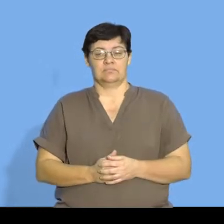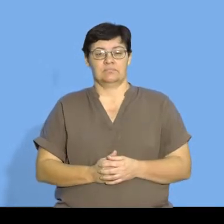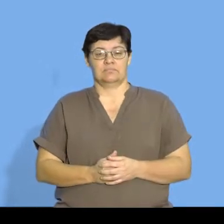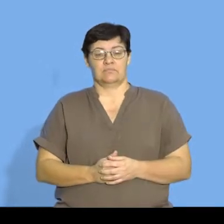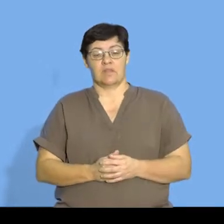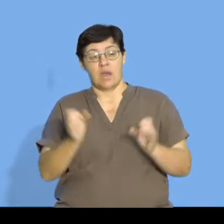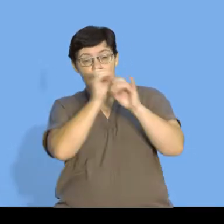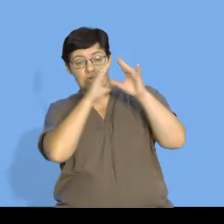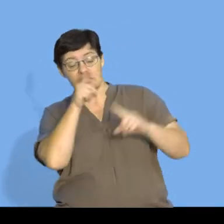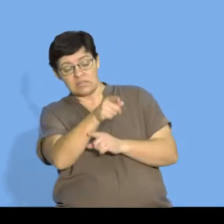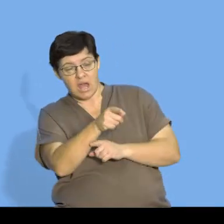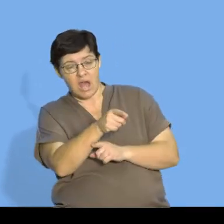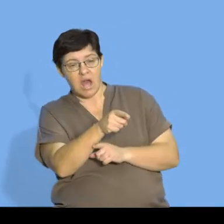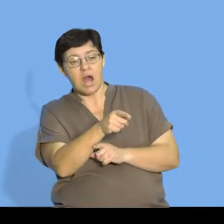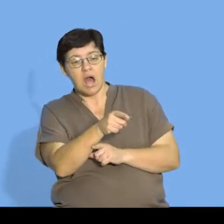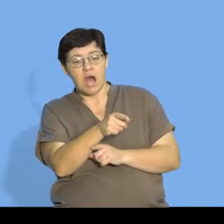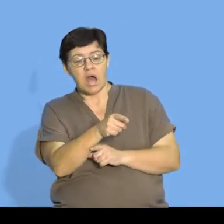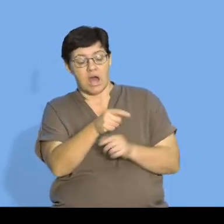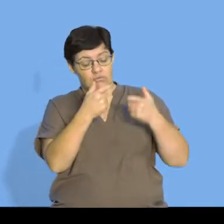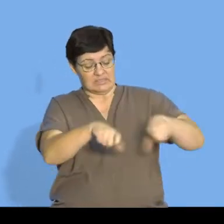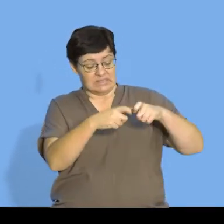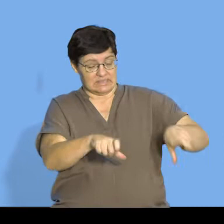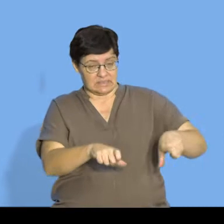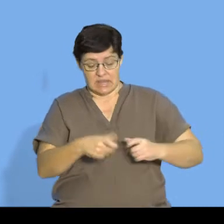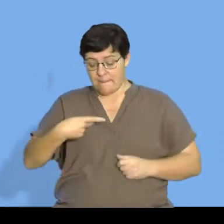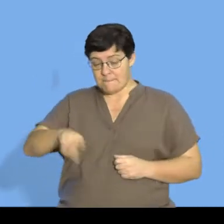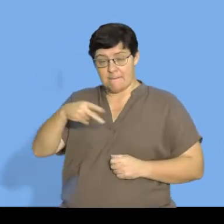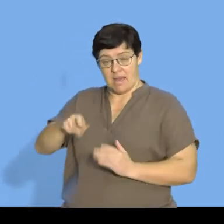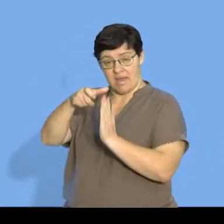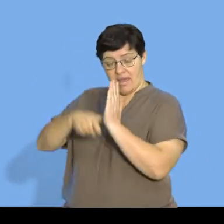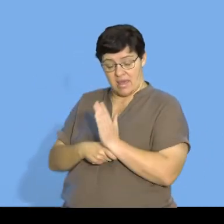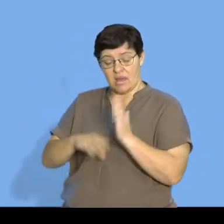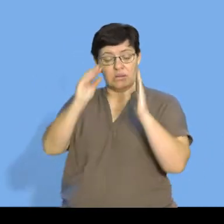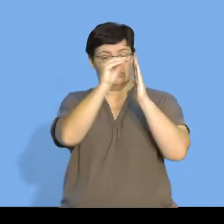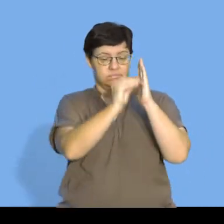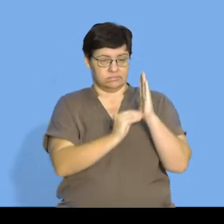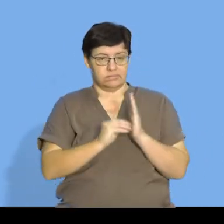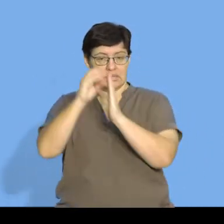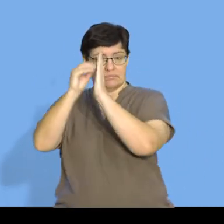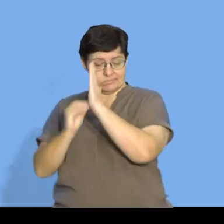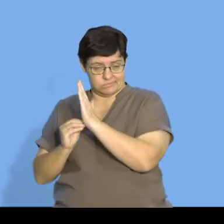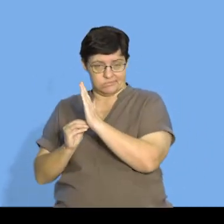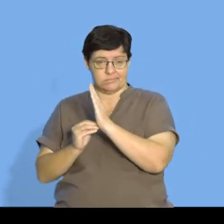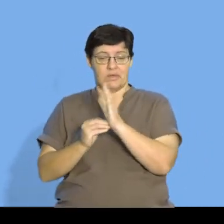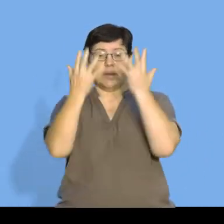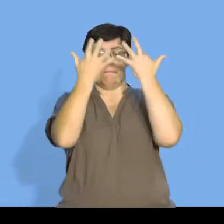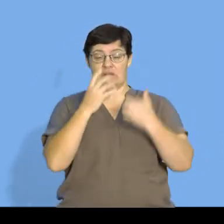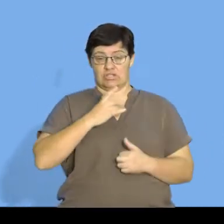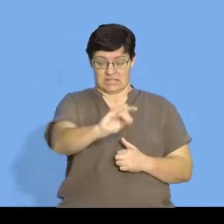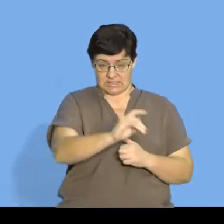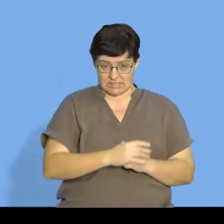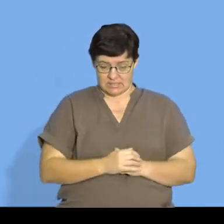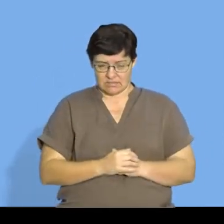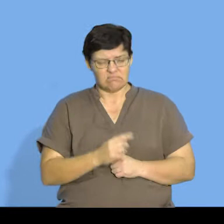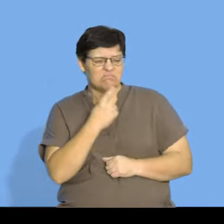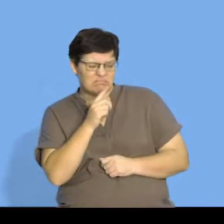all projected receipts and payments are recorded in the cash budget. Right, let's